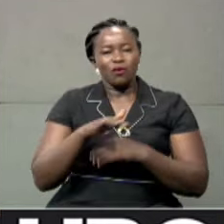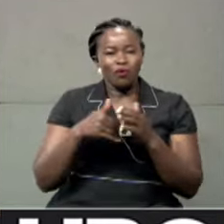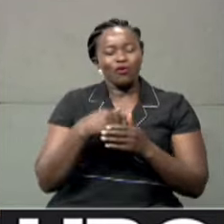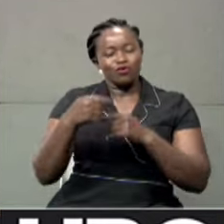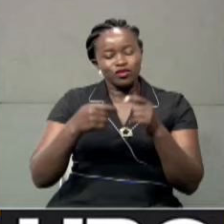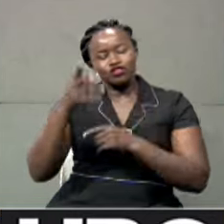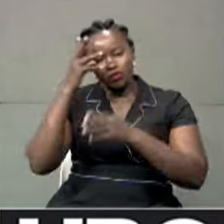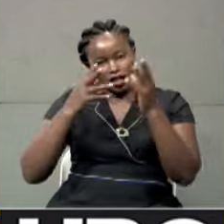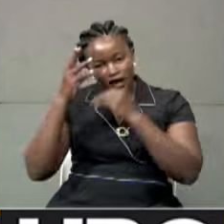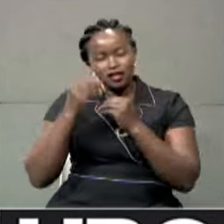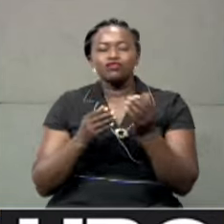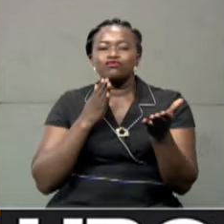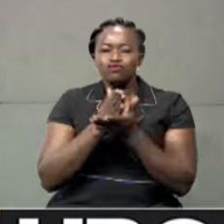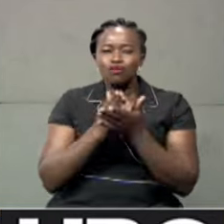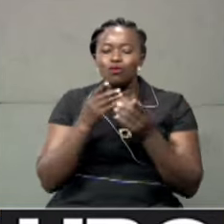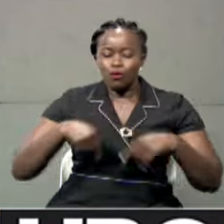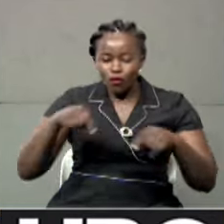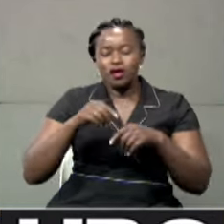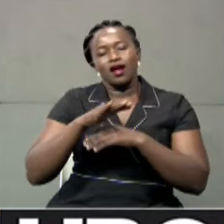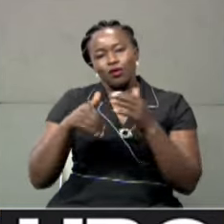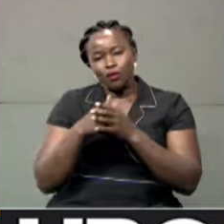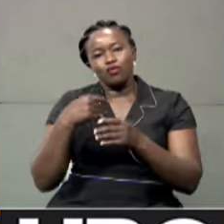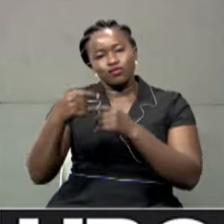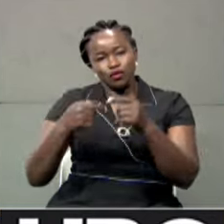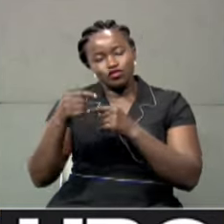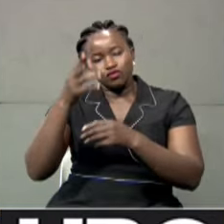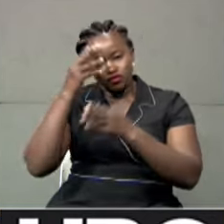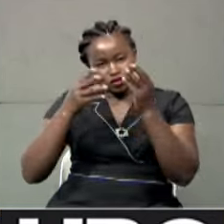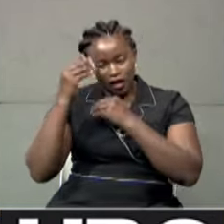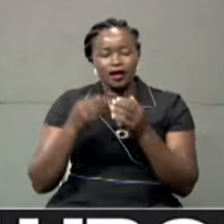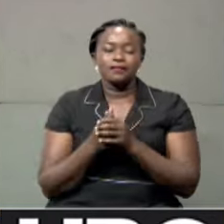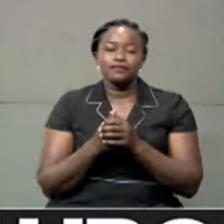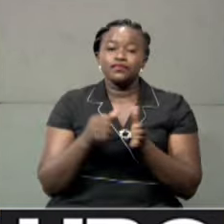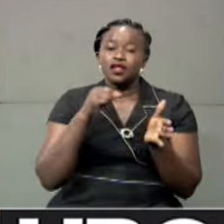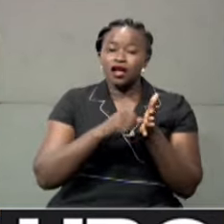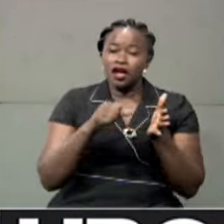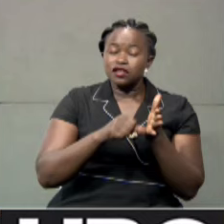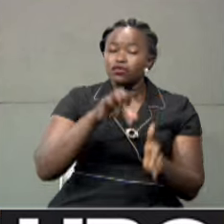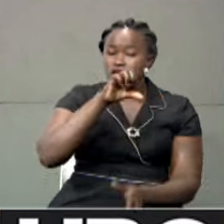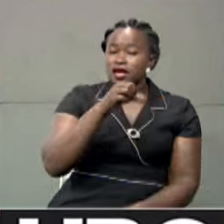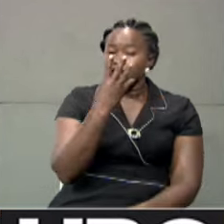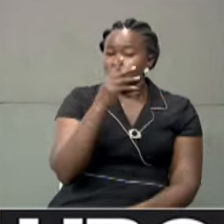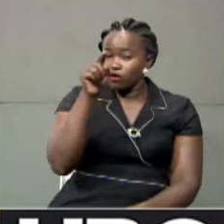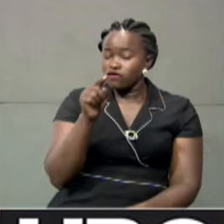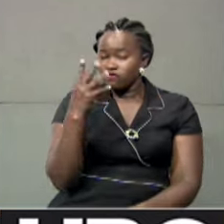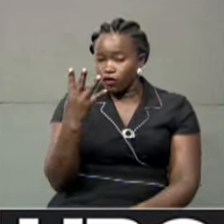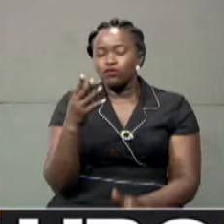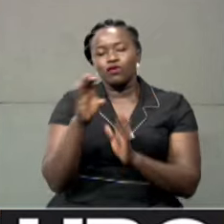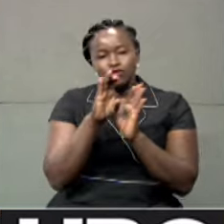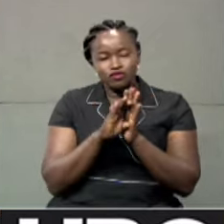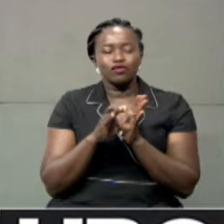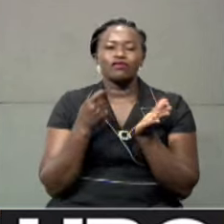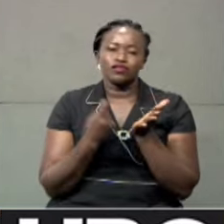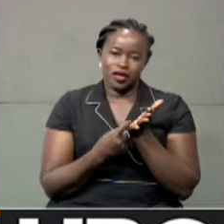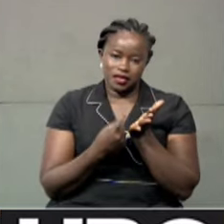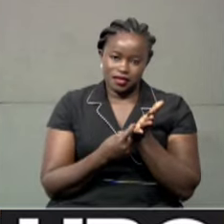And indeed, we are all learning. Pursuant to Article 94.4 of the Constitution of